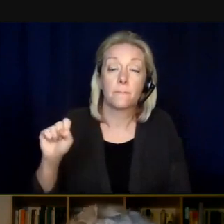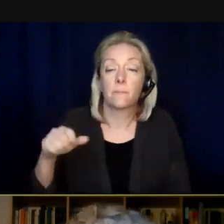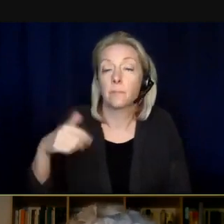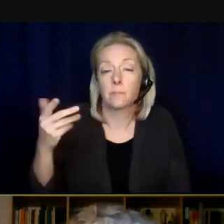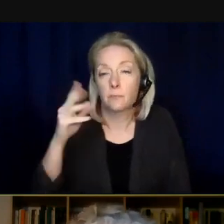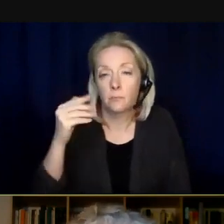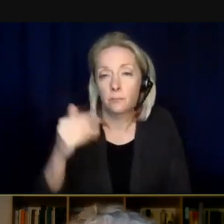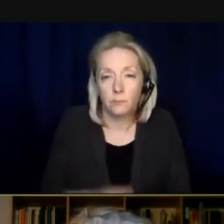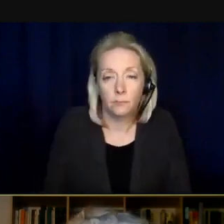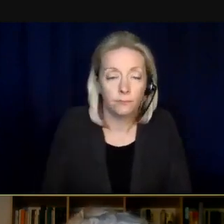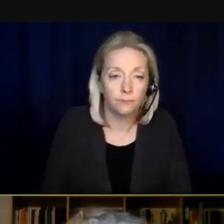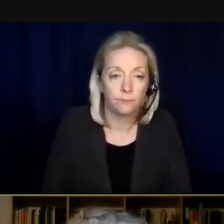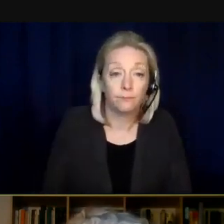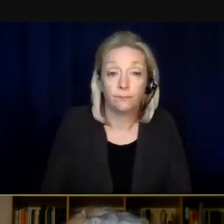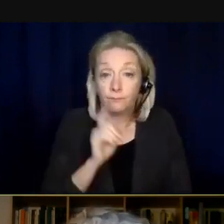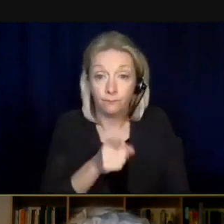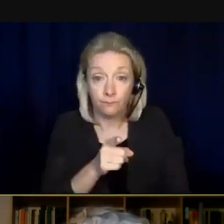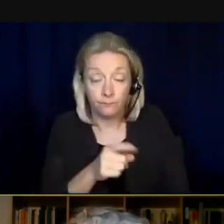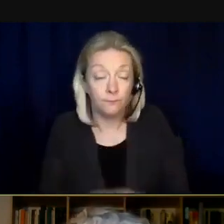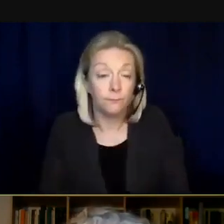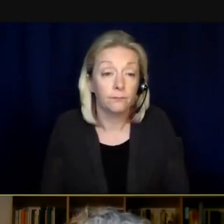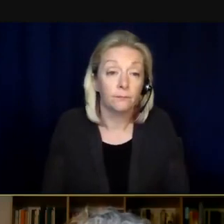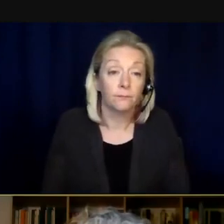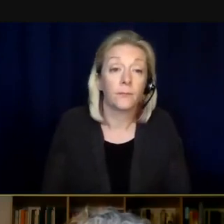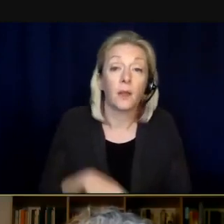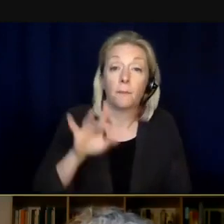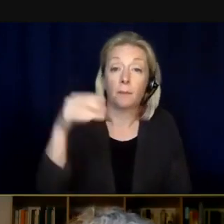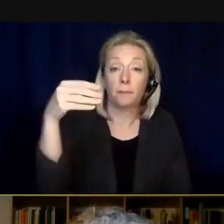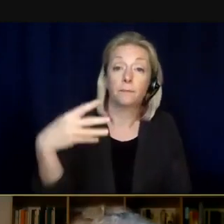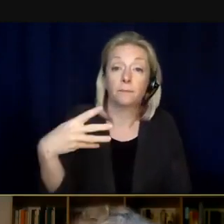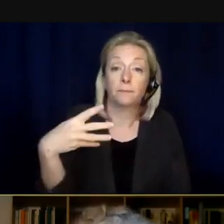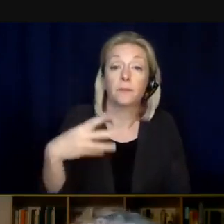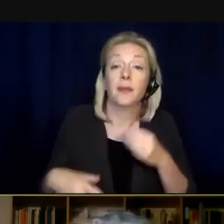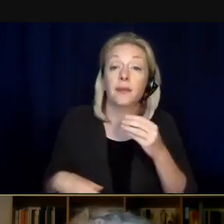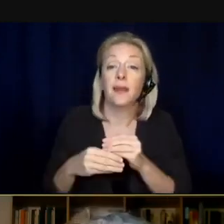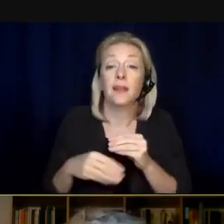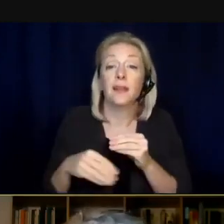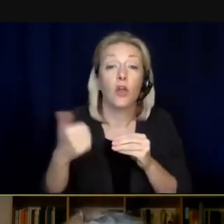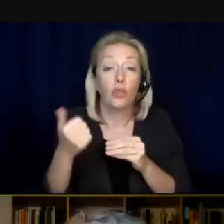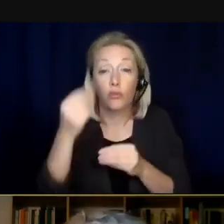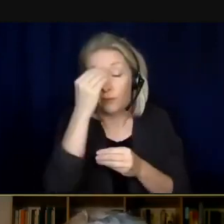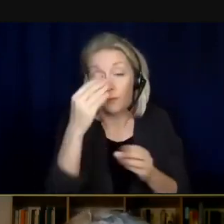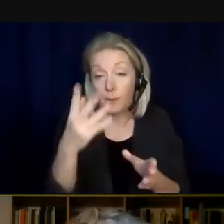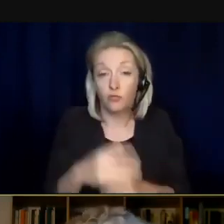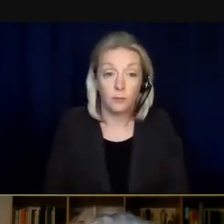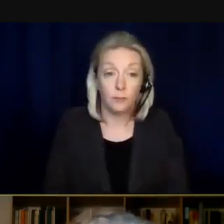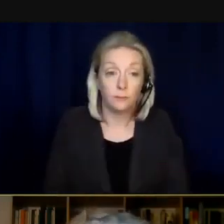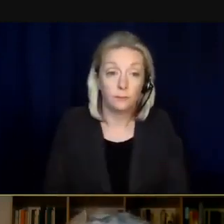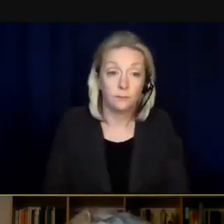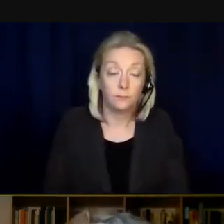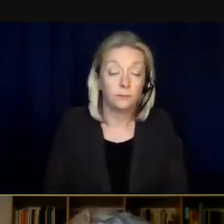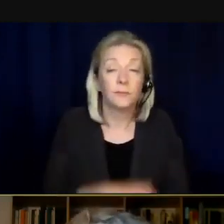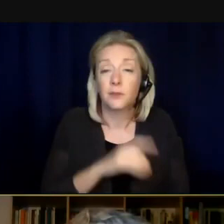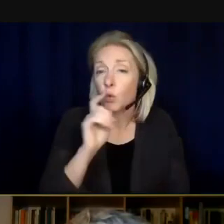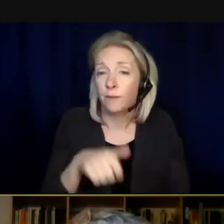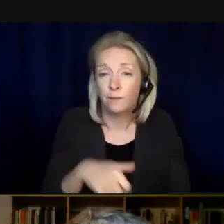matter. This part gives you an opportunity to add any other information that you want. You don't